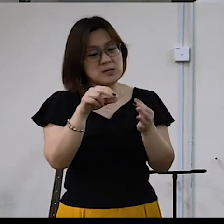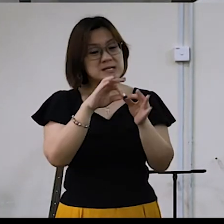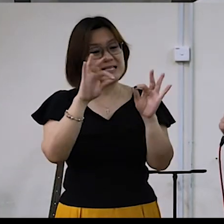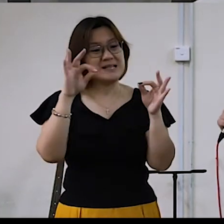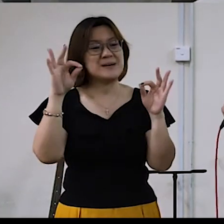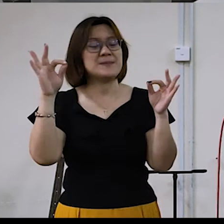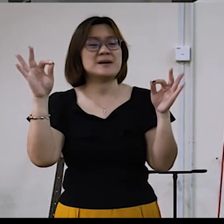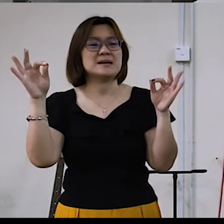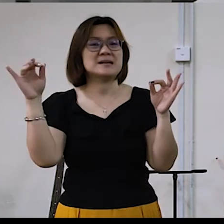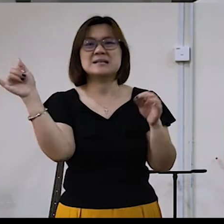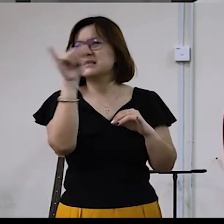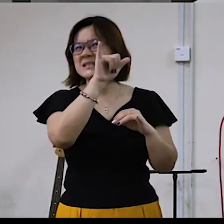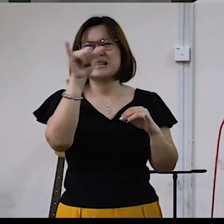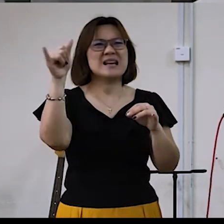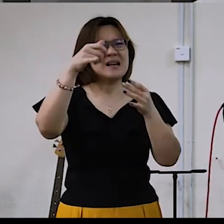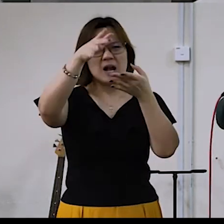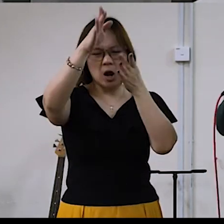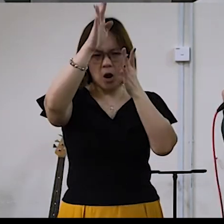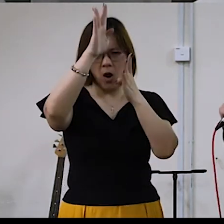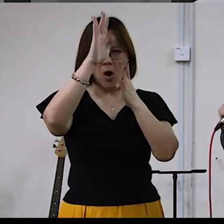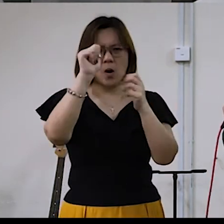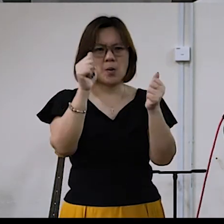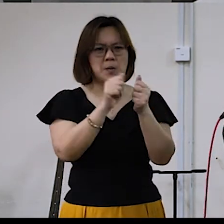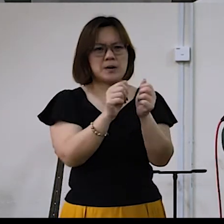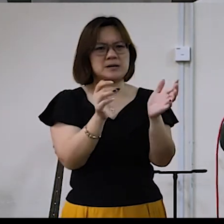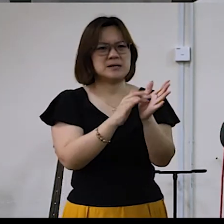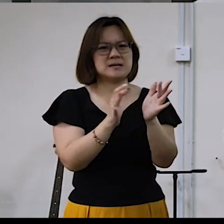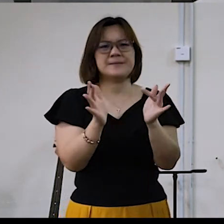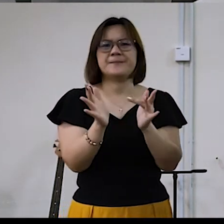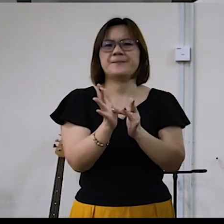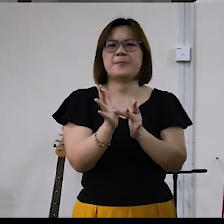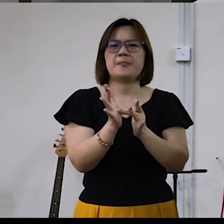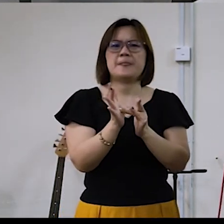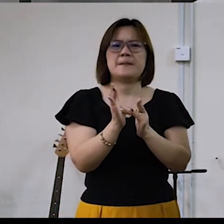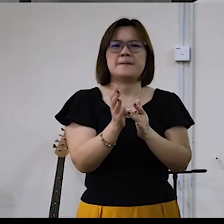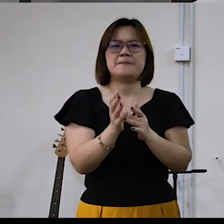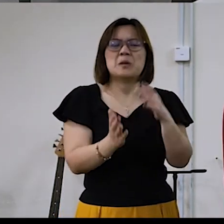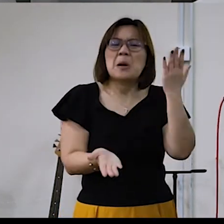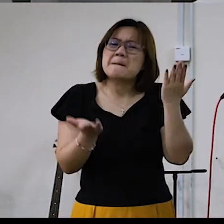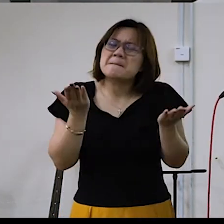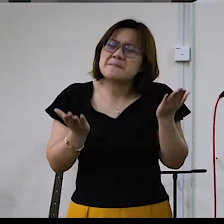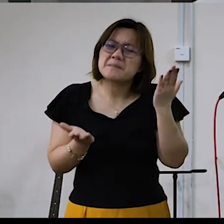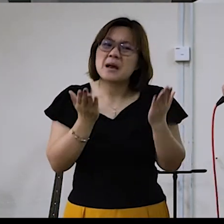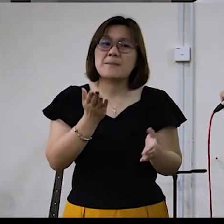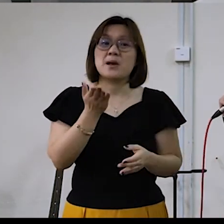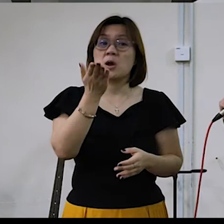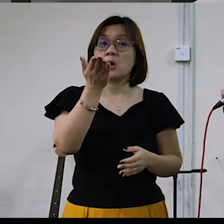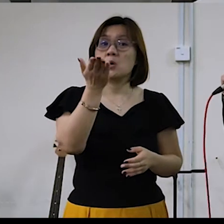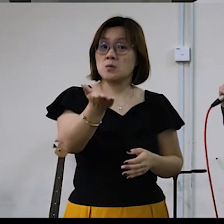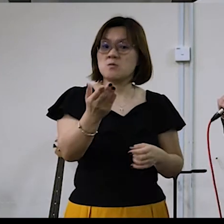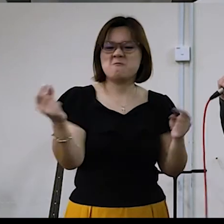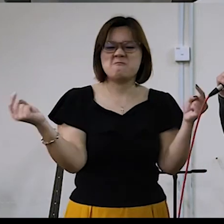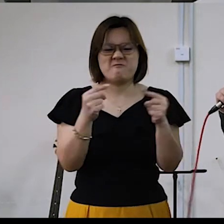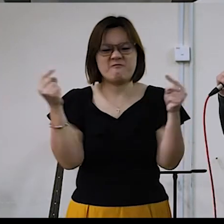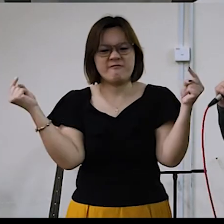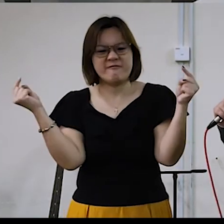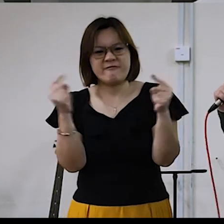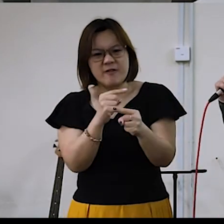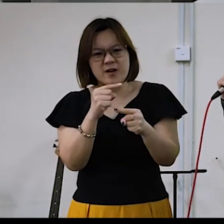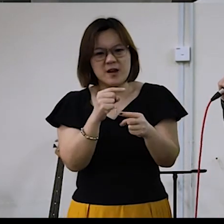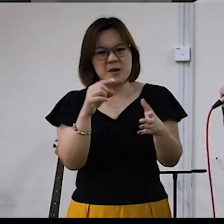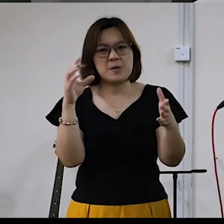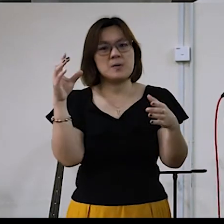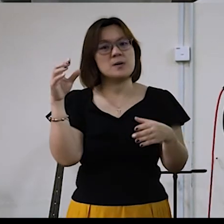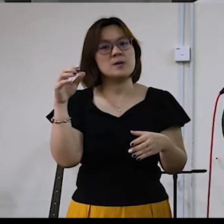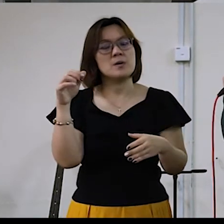spouse called you, you feel angry, you feel lonely, you feel tired, you feel sick. I wish Jesus is here. Bro, Jesus is here.